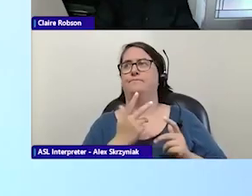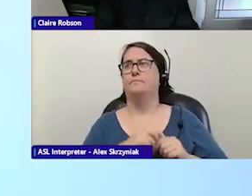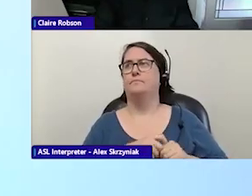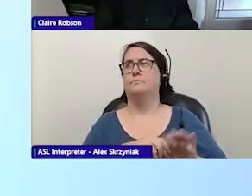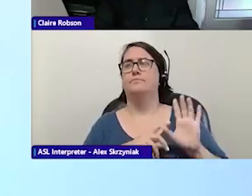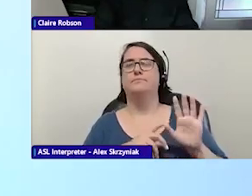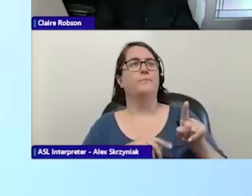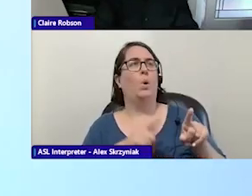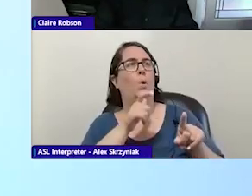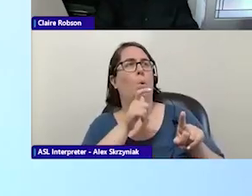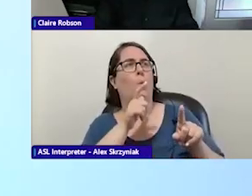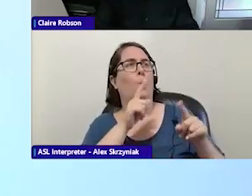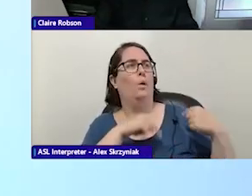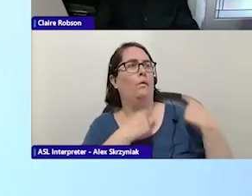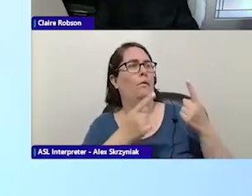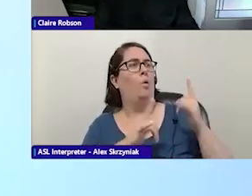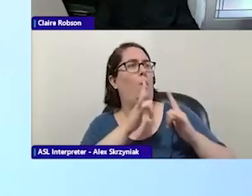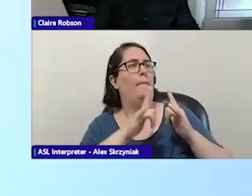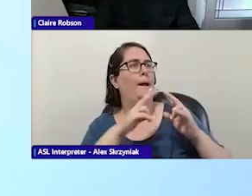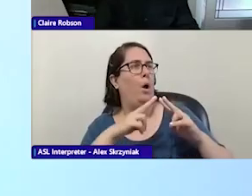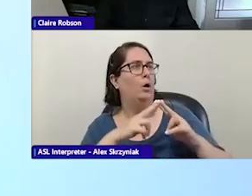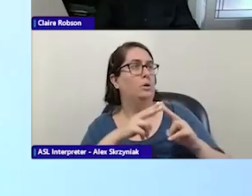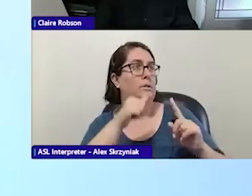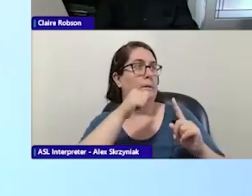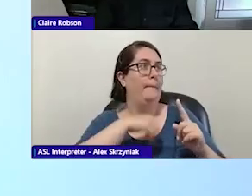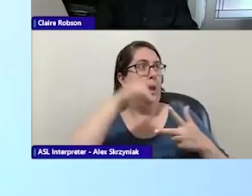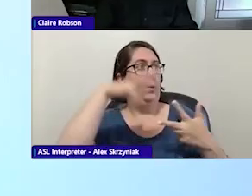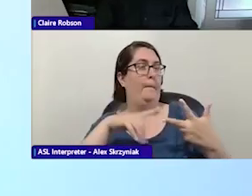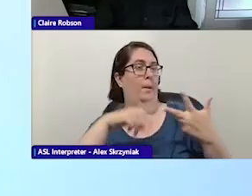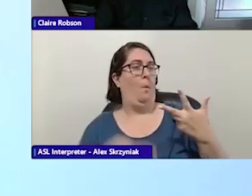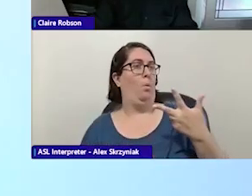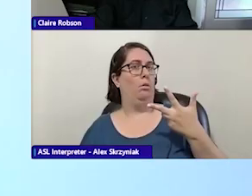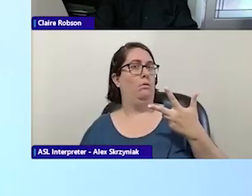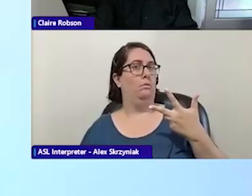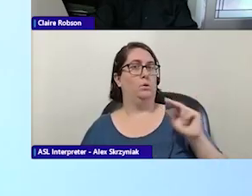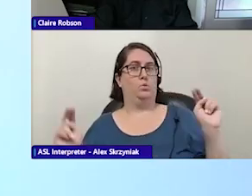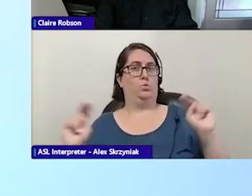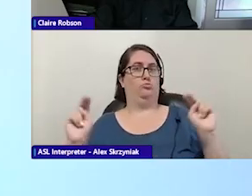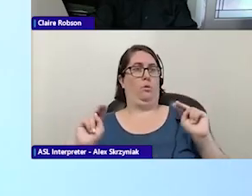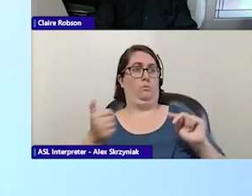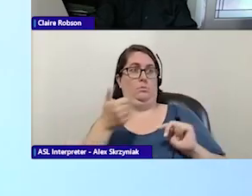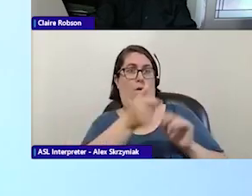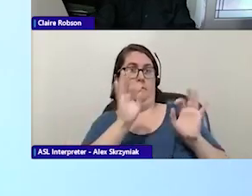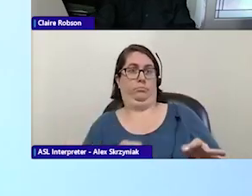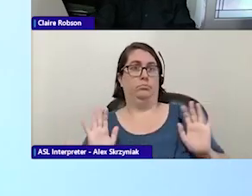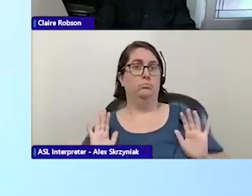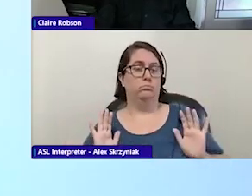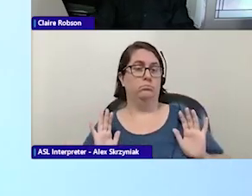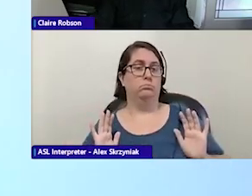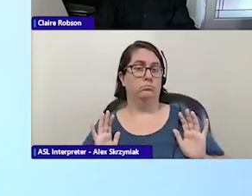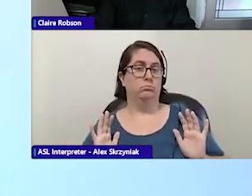have been your romantic partners, men, women, or both. There should be dedicated means